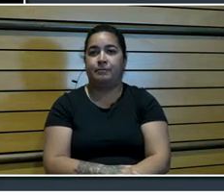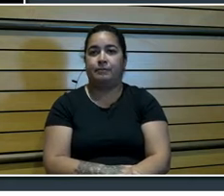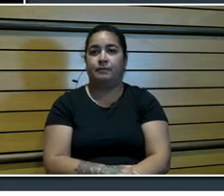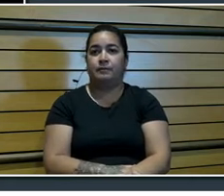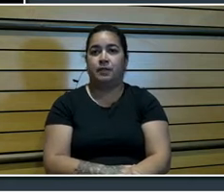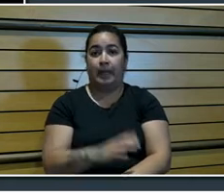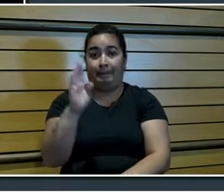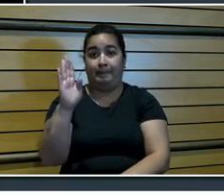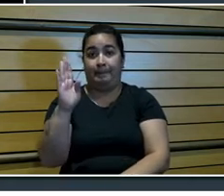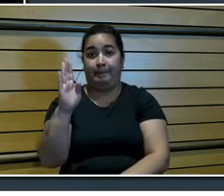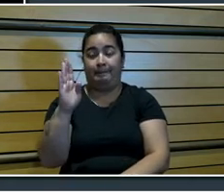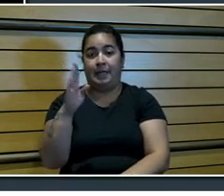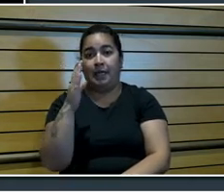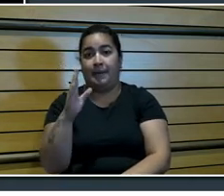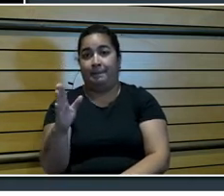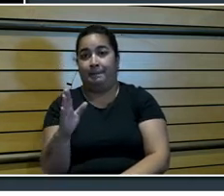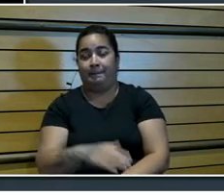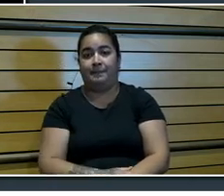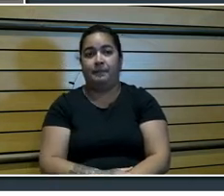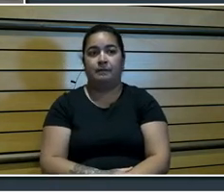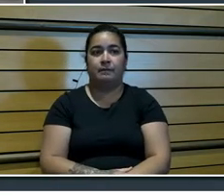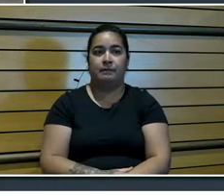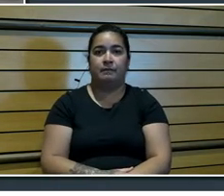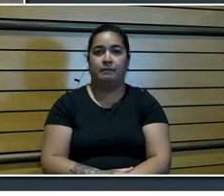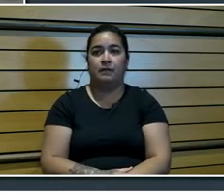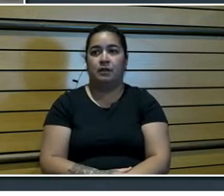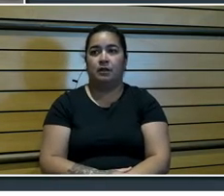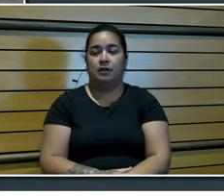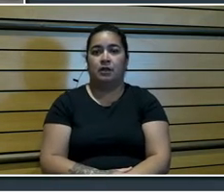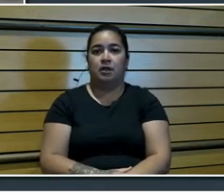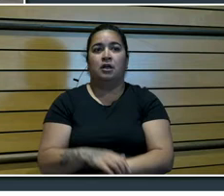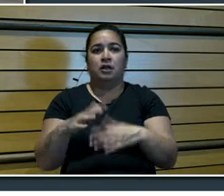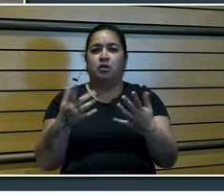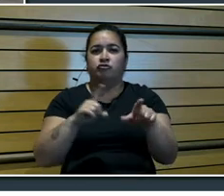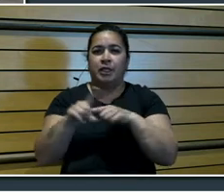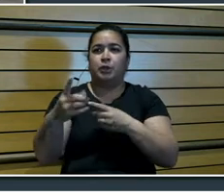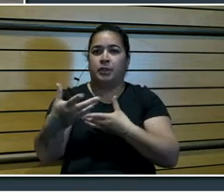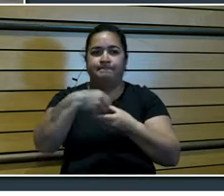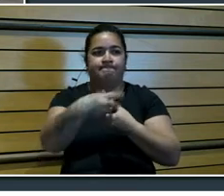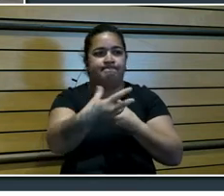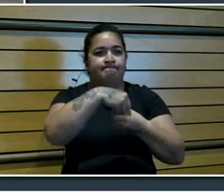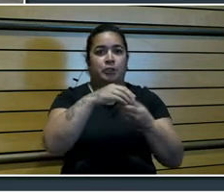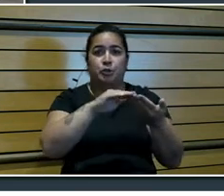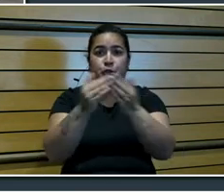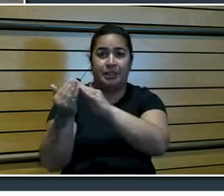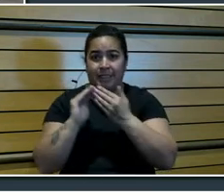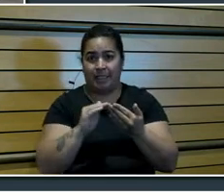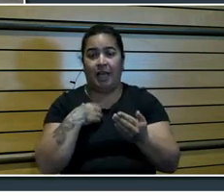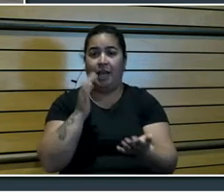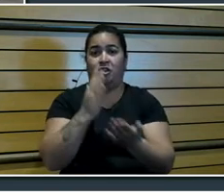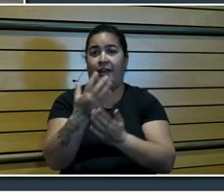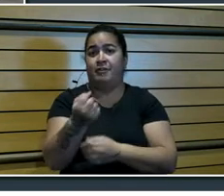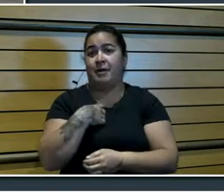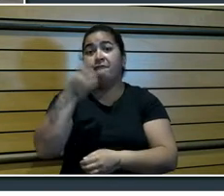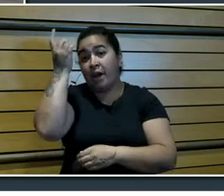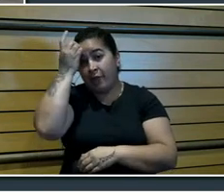Excuse me, Your Worship. Through obviously trying to get a lot of community engagement, I did actually have my father and